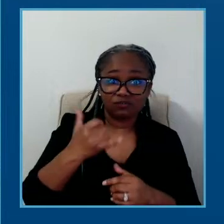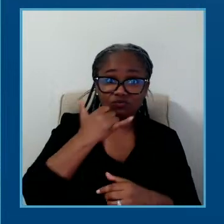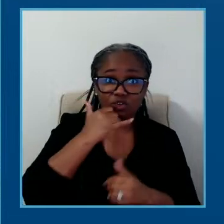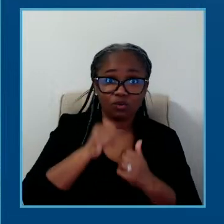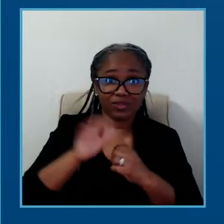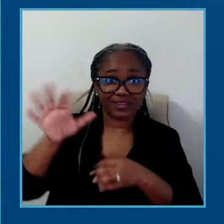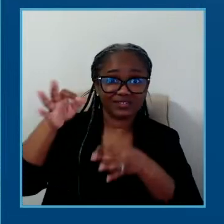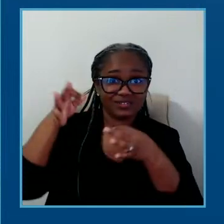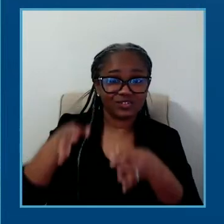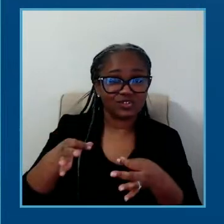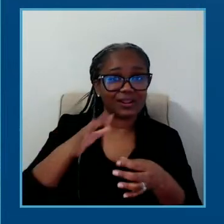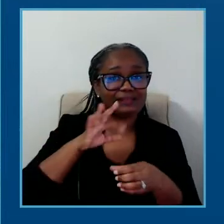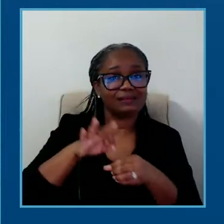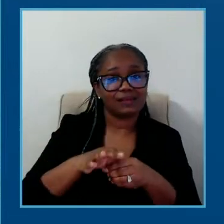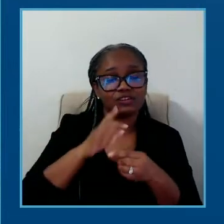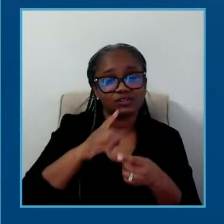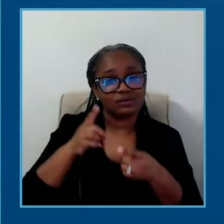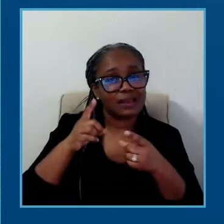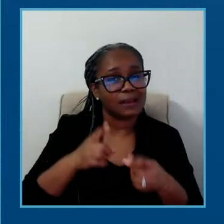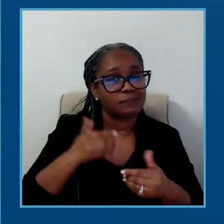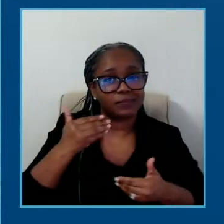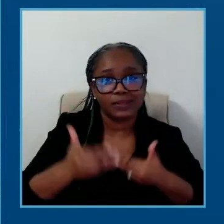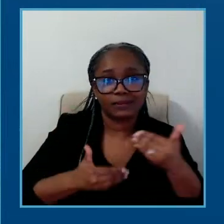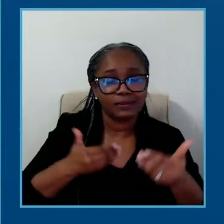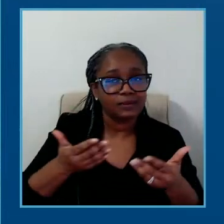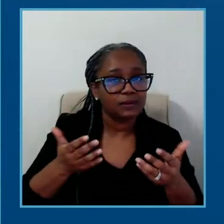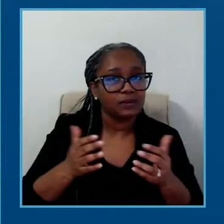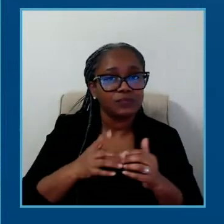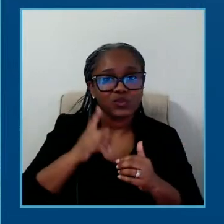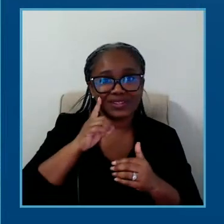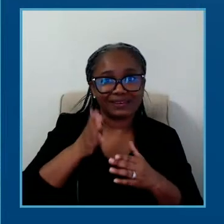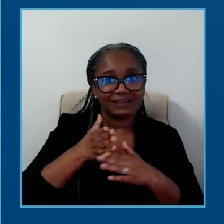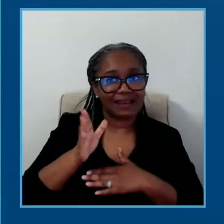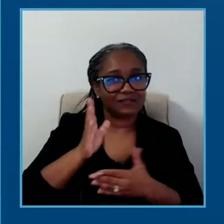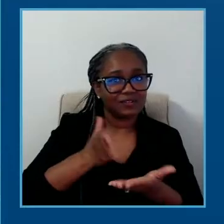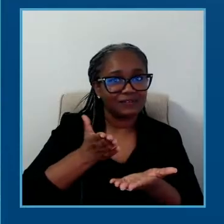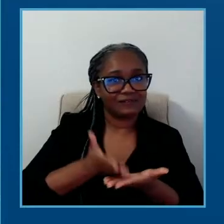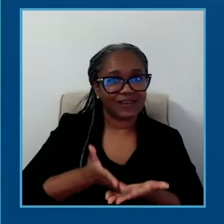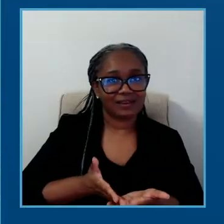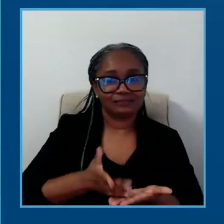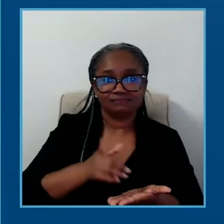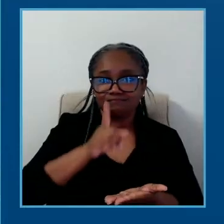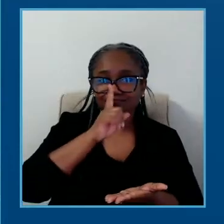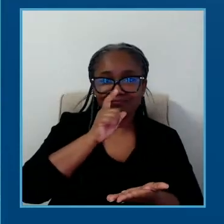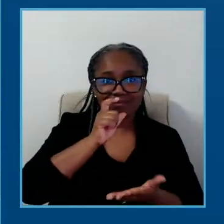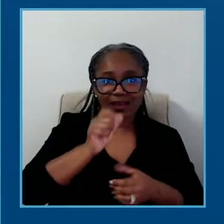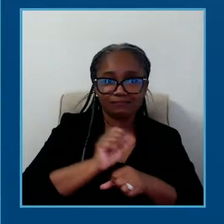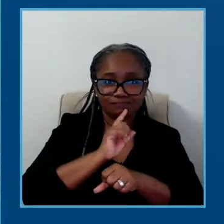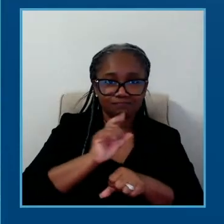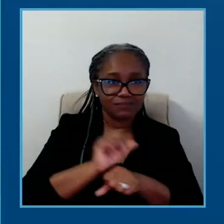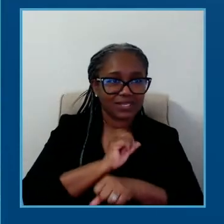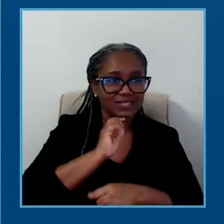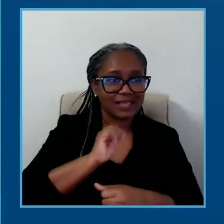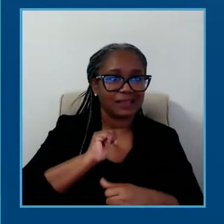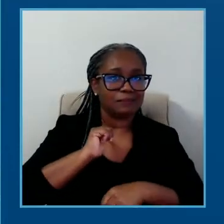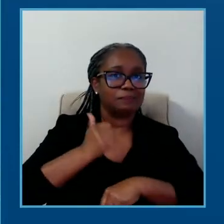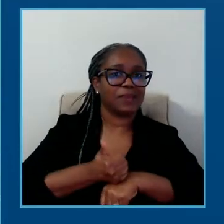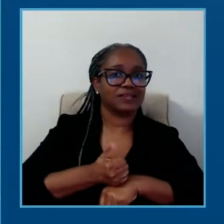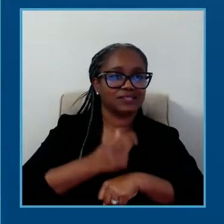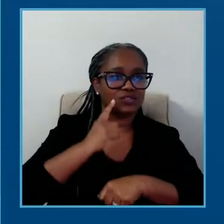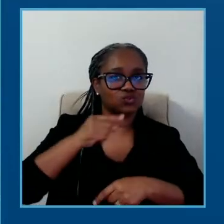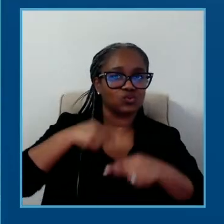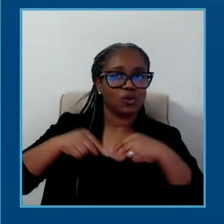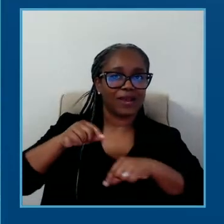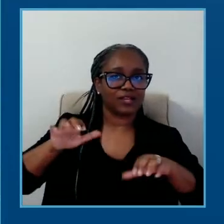the election went forth. And so I think after the fact, that doesn't give a basis to go back and try and do it all over